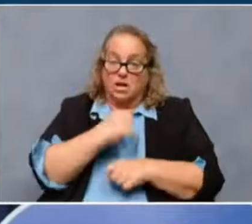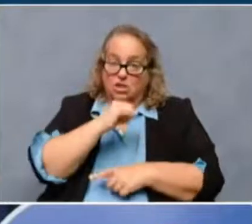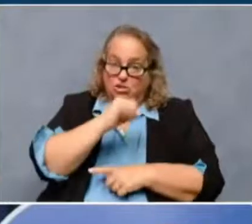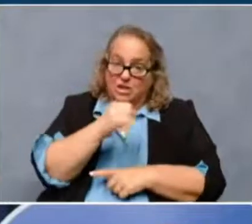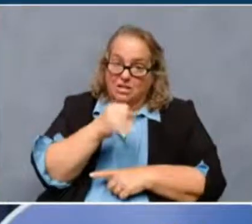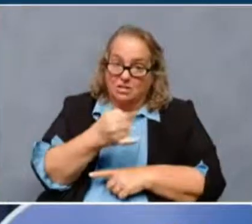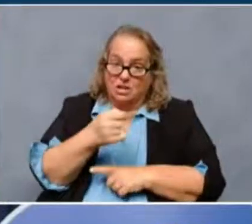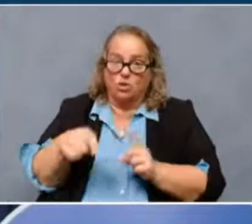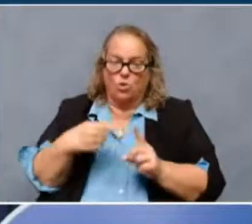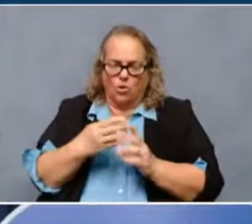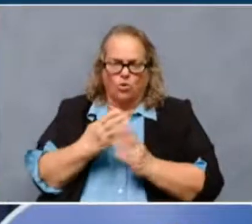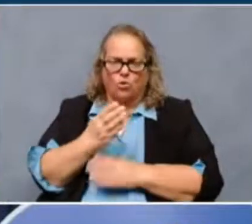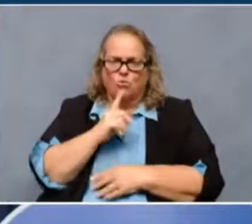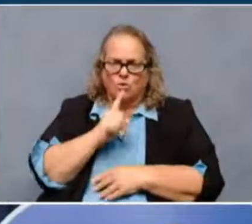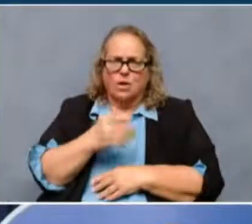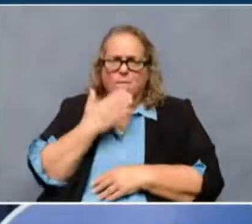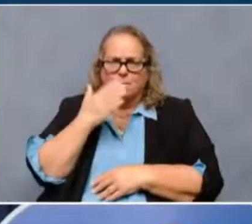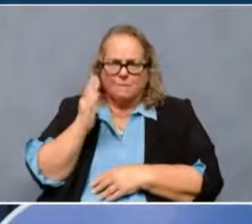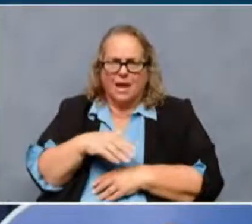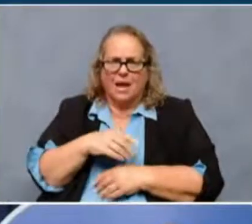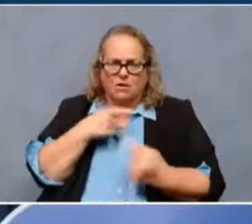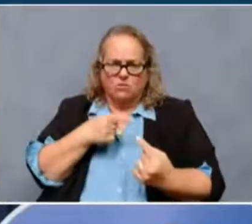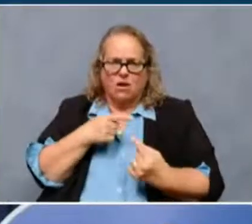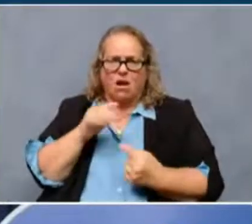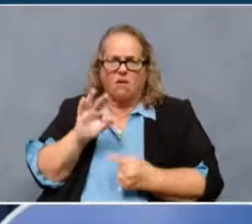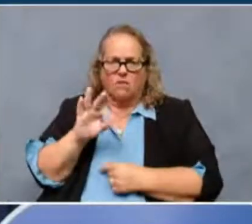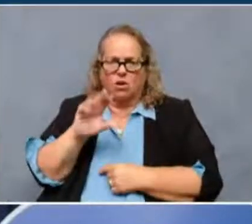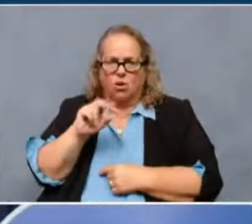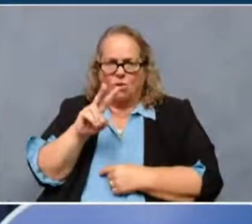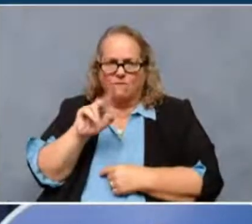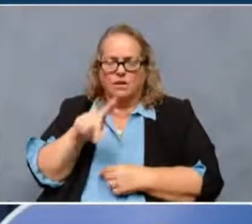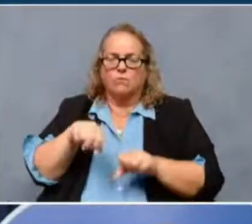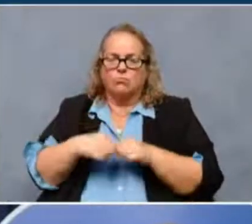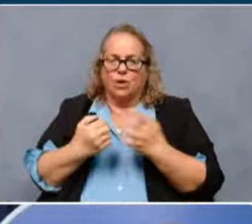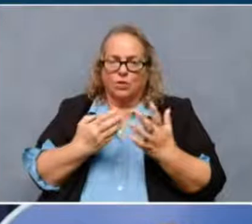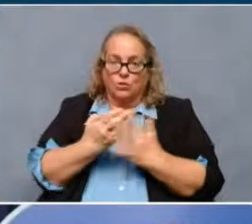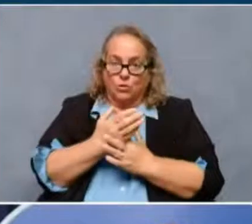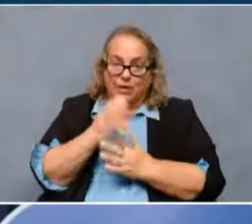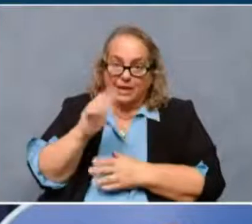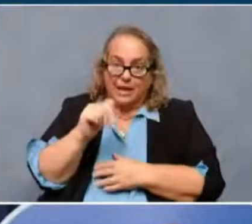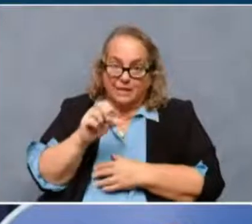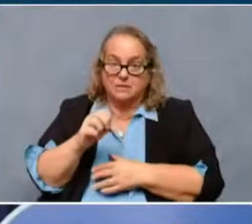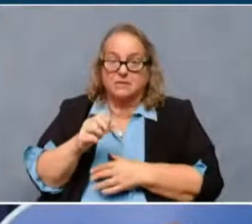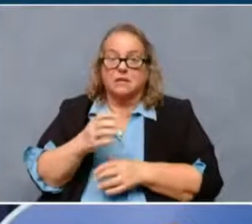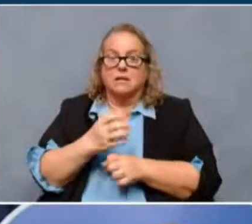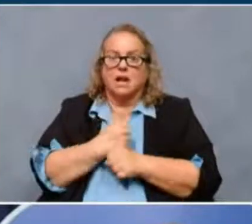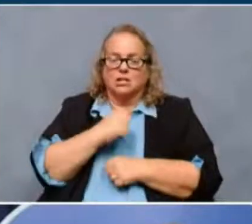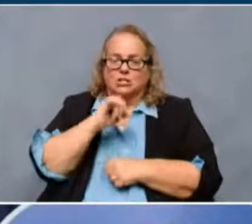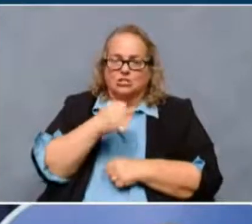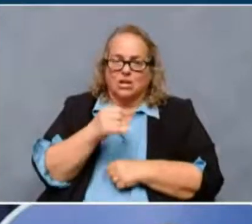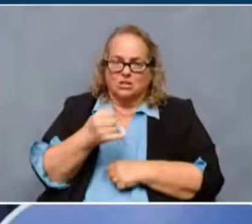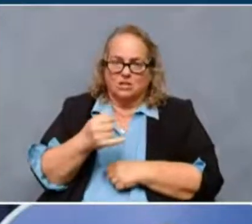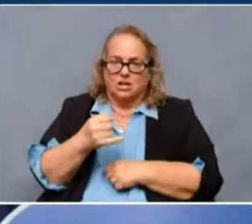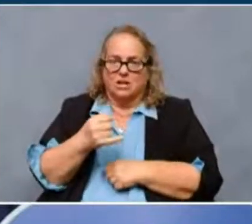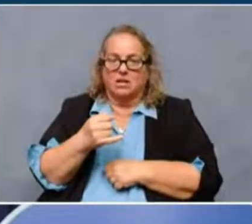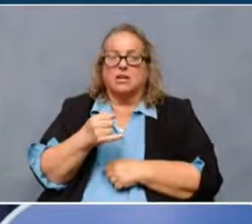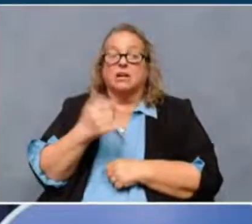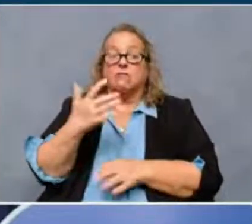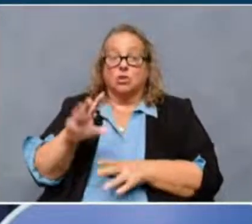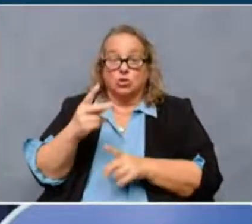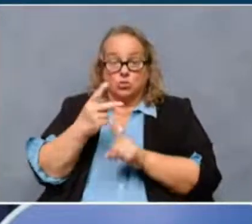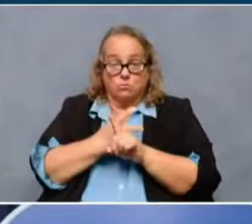bad bout of COVID, a bad breakthrough case. If you got J&J and it's been 2 months, go out and get that